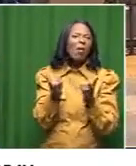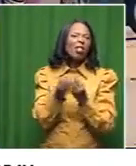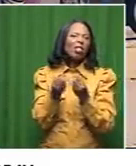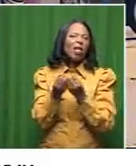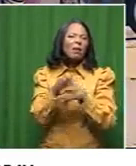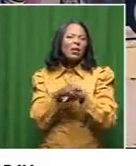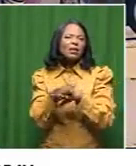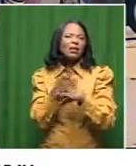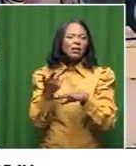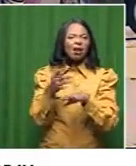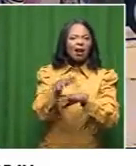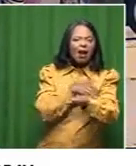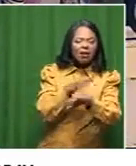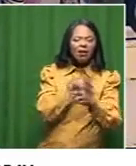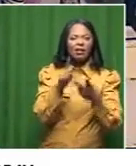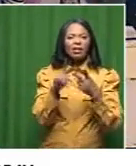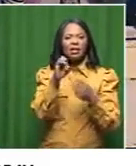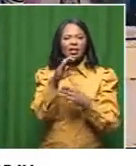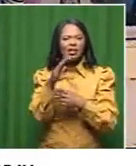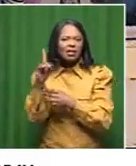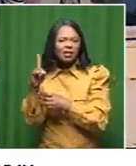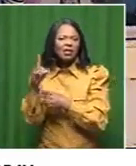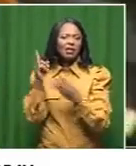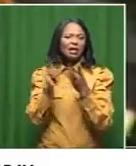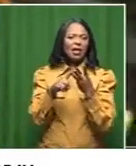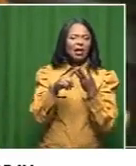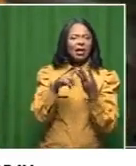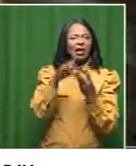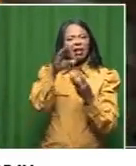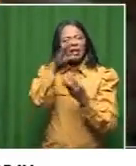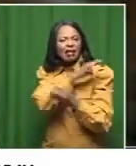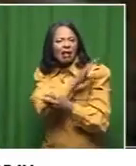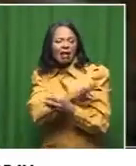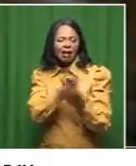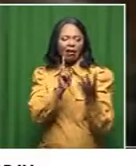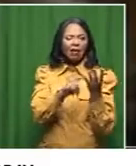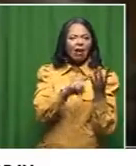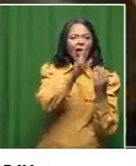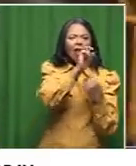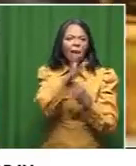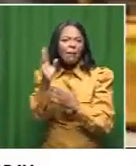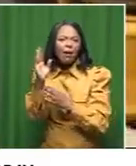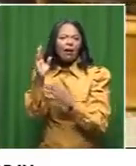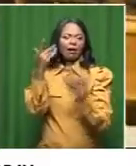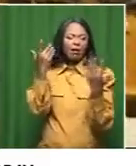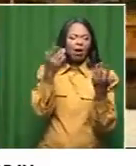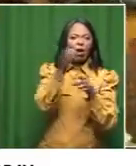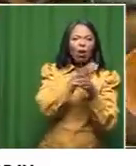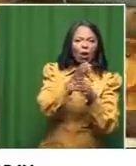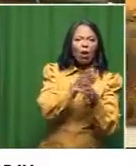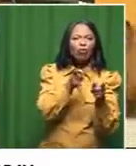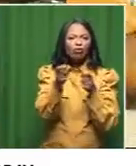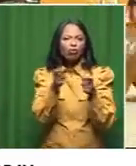centers, ECDs, clinics, city library, a BMX pump track, coffee shop, where we